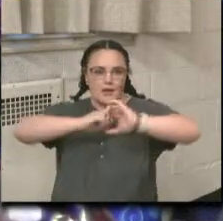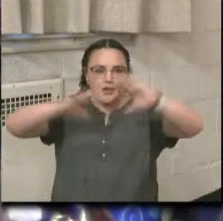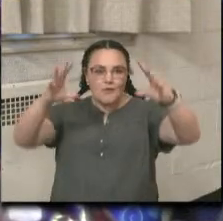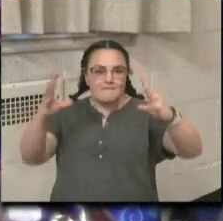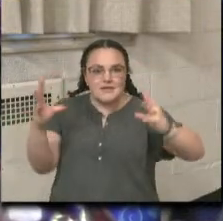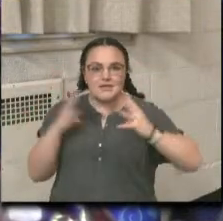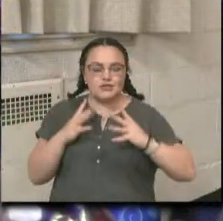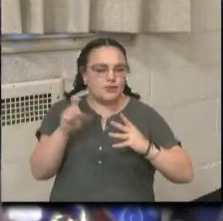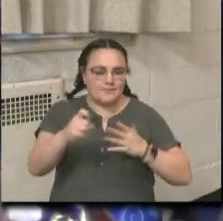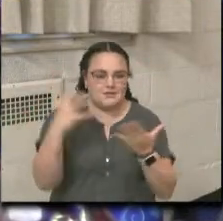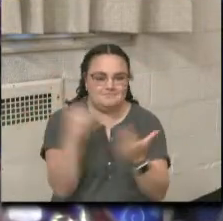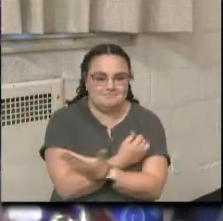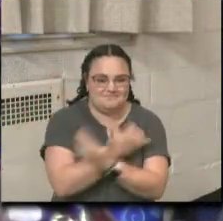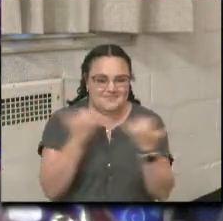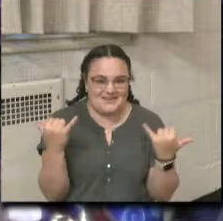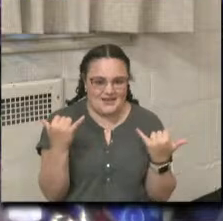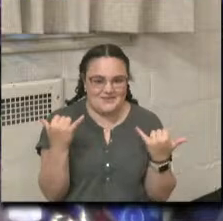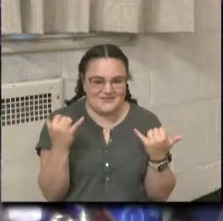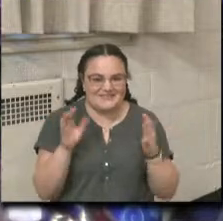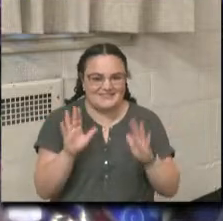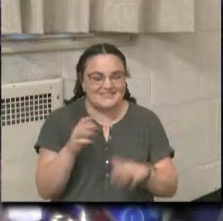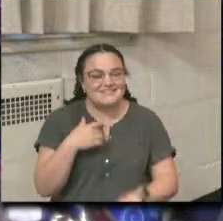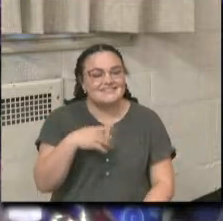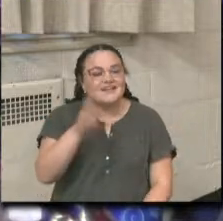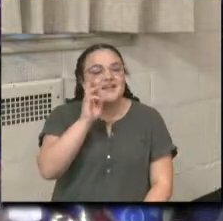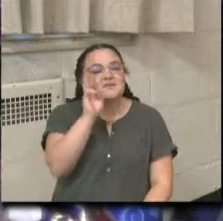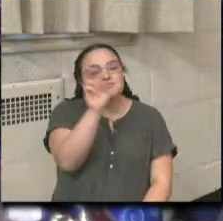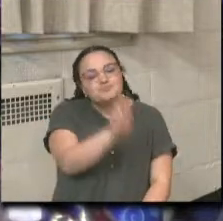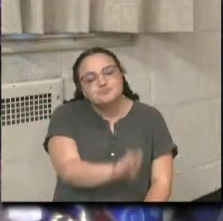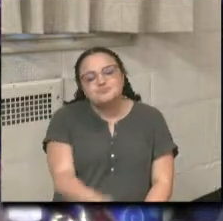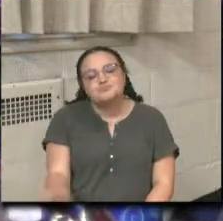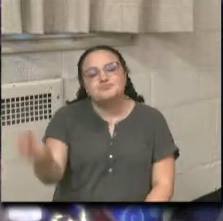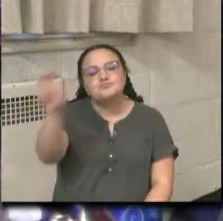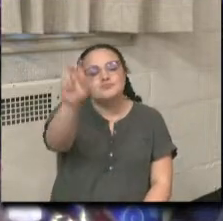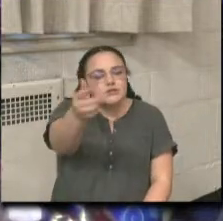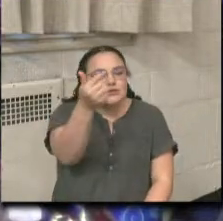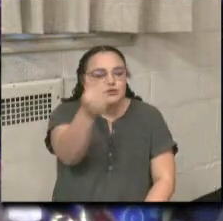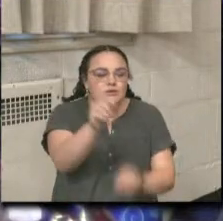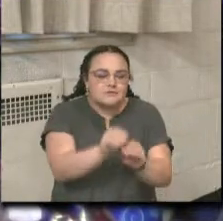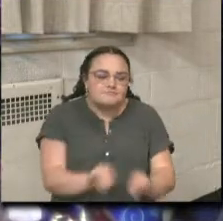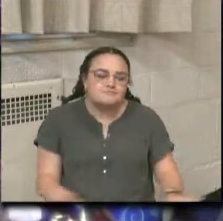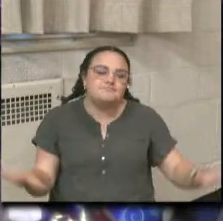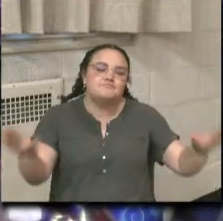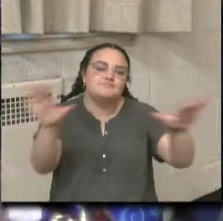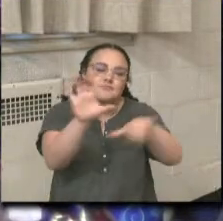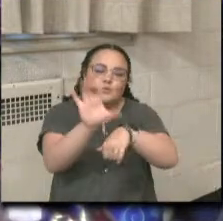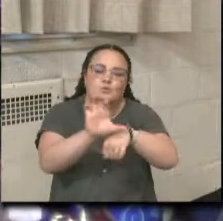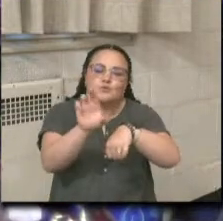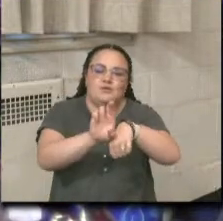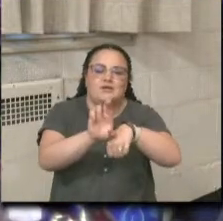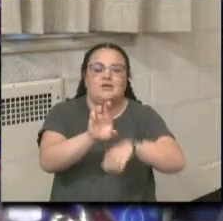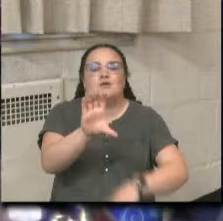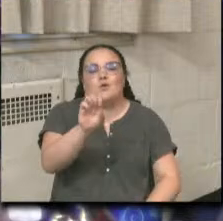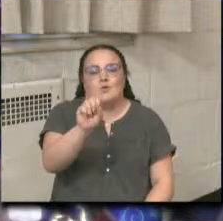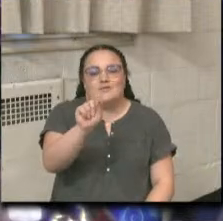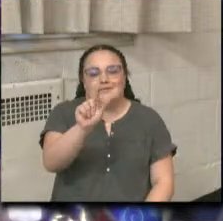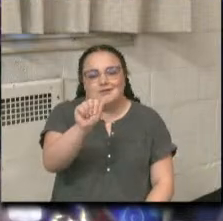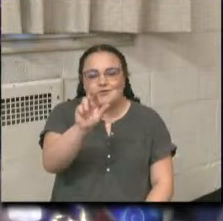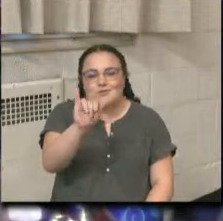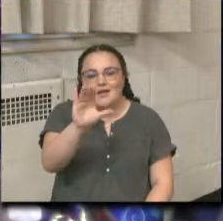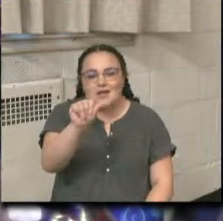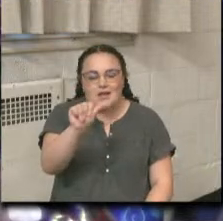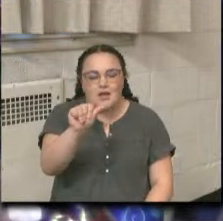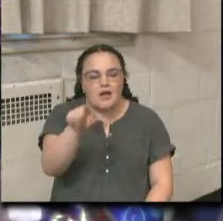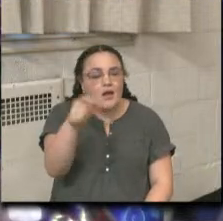rest and relaxation. I traveled to the lush, green landscapes of Costa Rica, a country renowned for